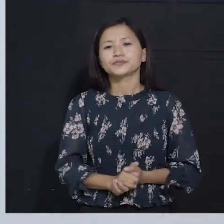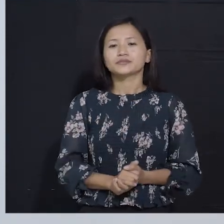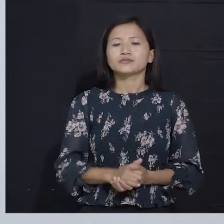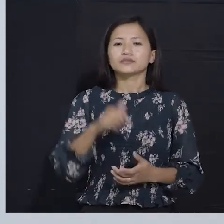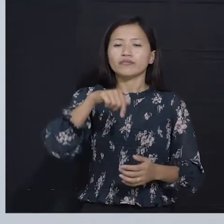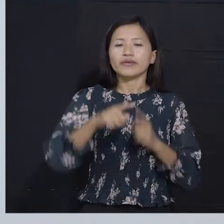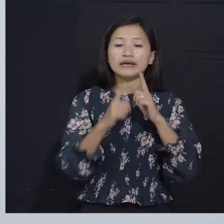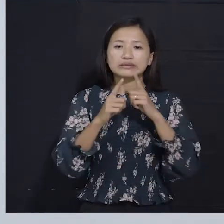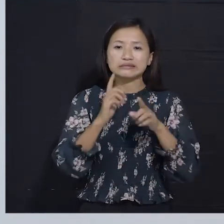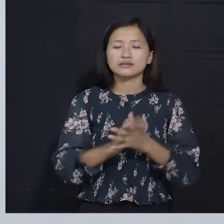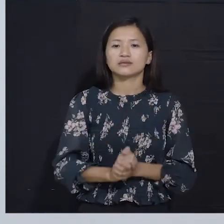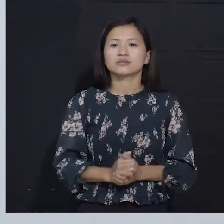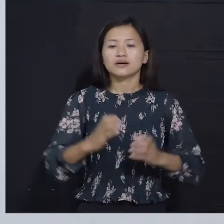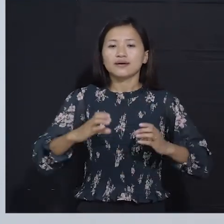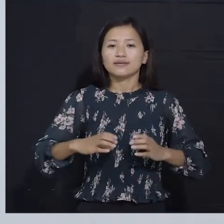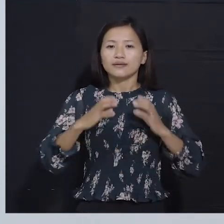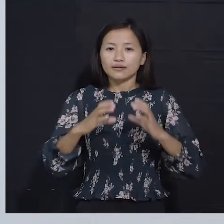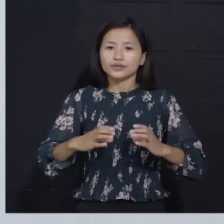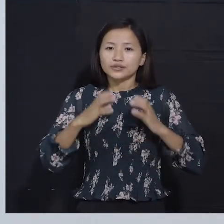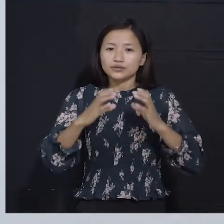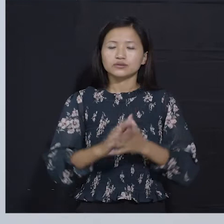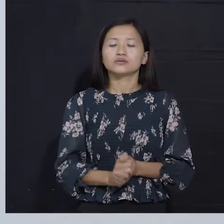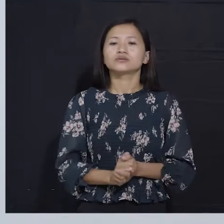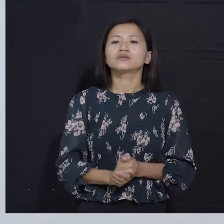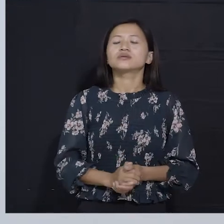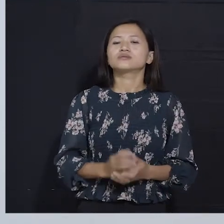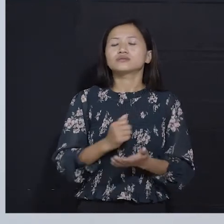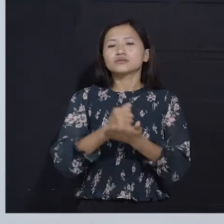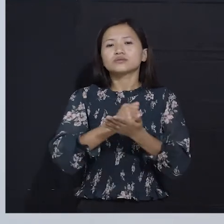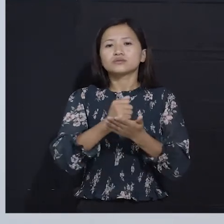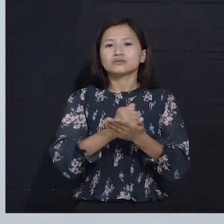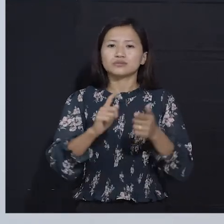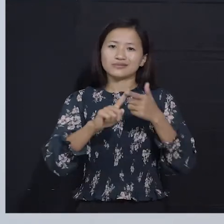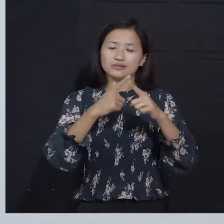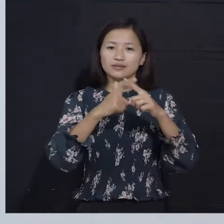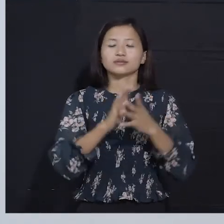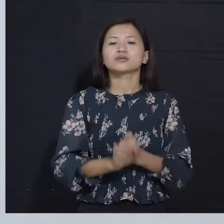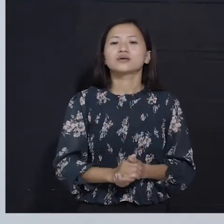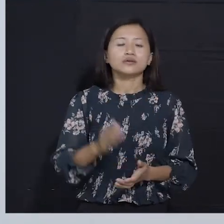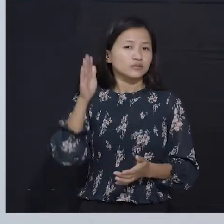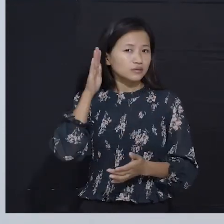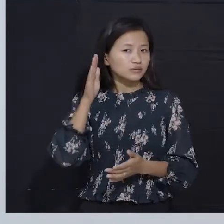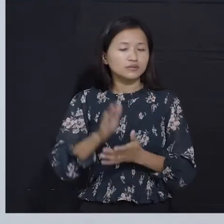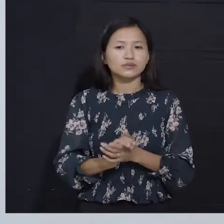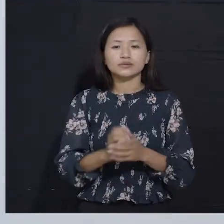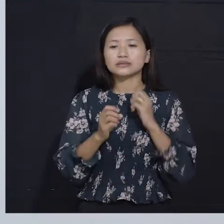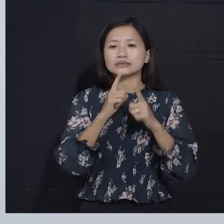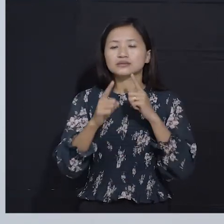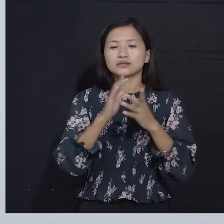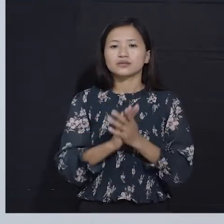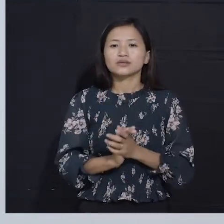this explanation, I will also encourage you to try doing some exercises, because as you listen the explanation, it